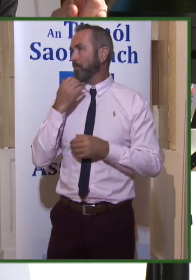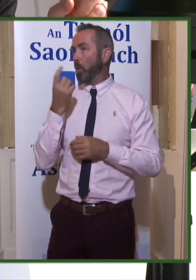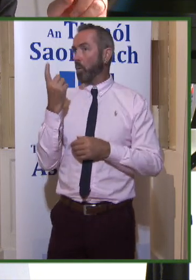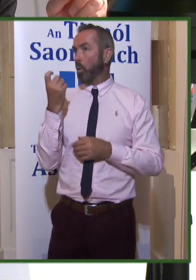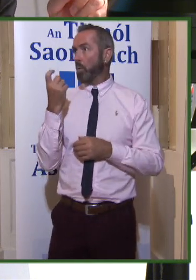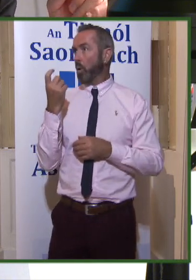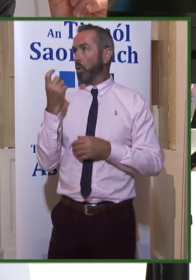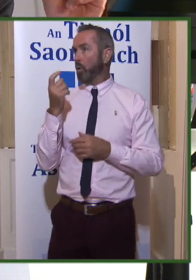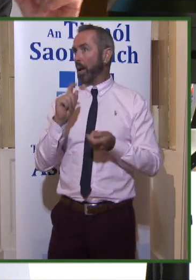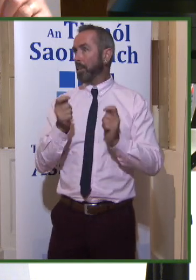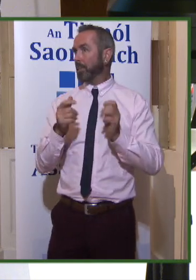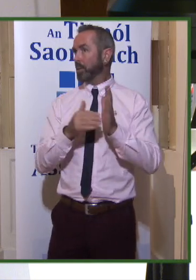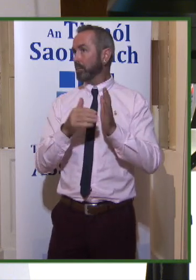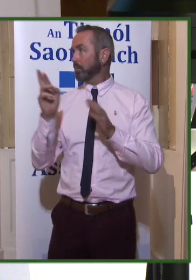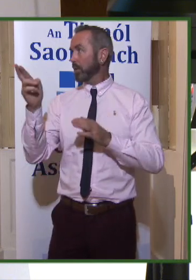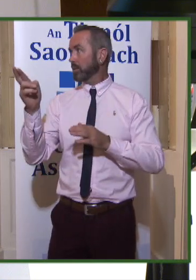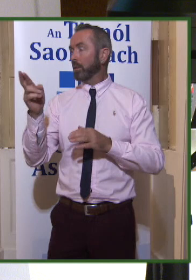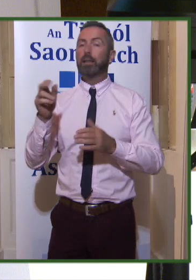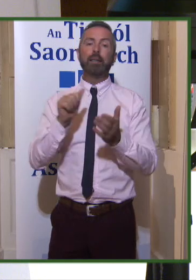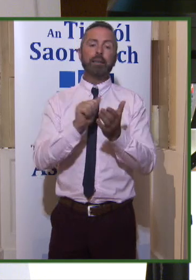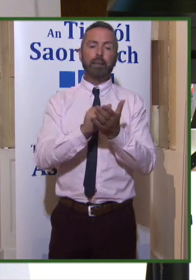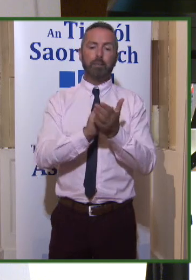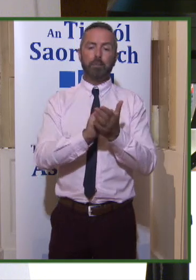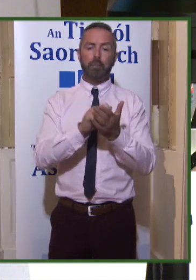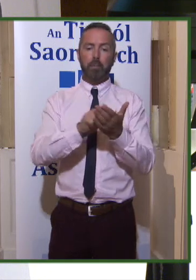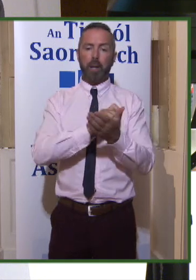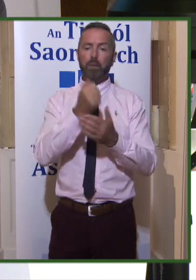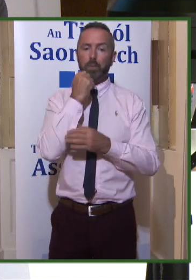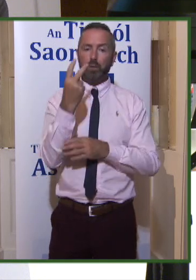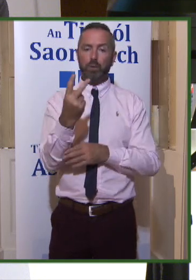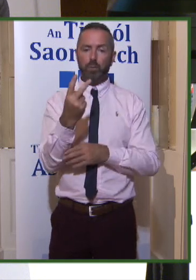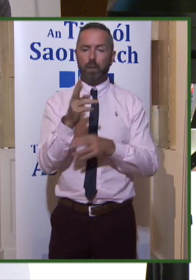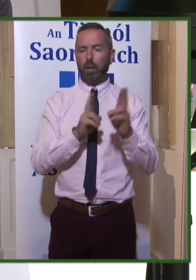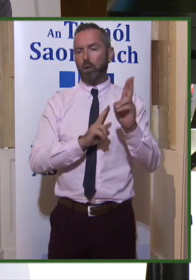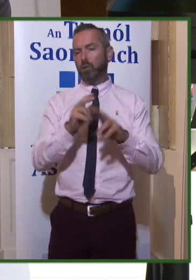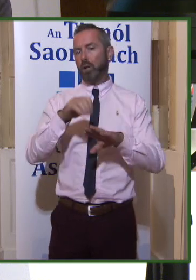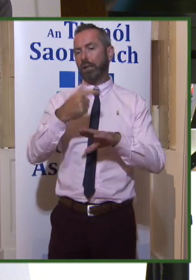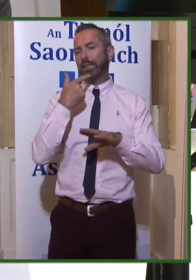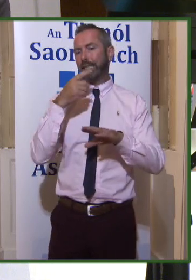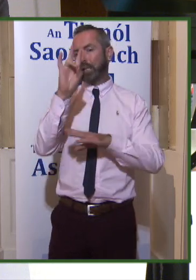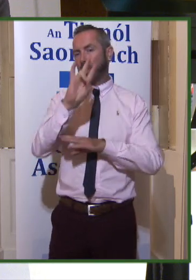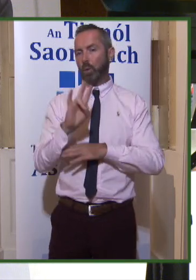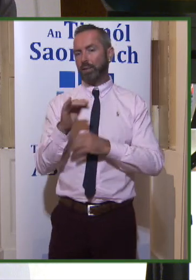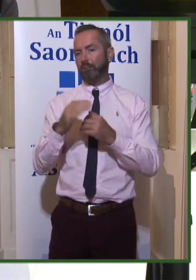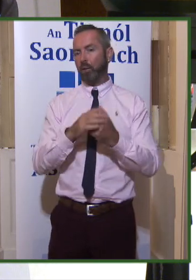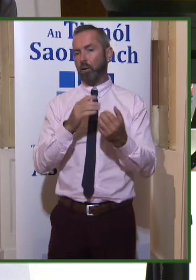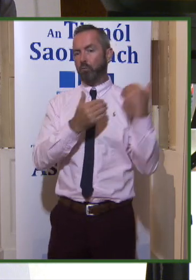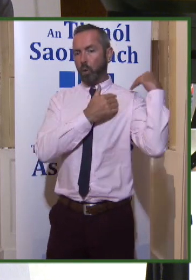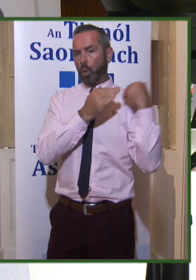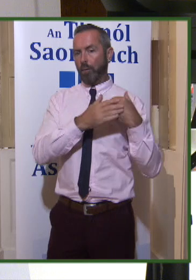amendment, Luke? One more amendment, ballot 2. Should there be, on the second question, for the role of the